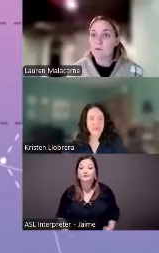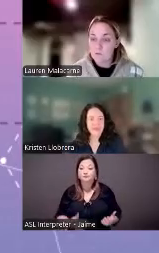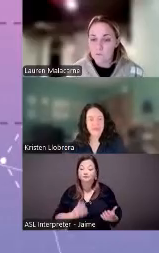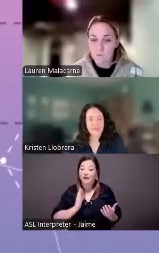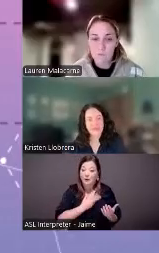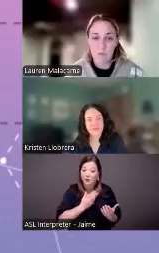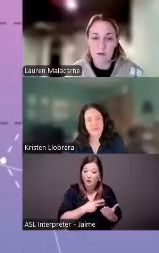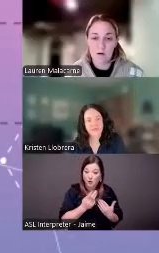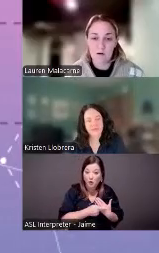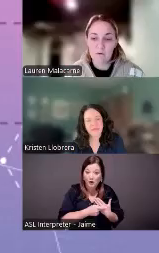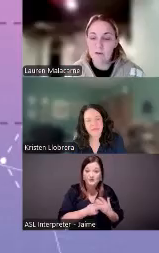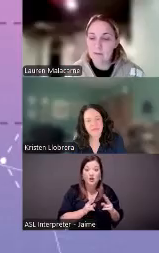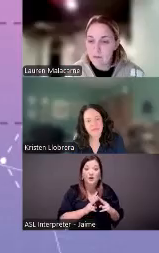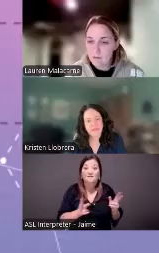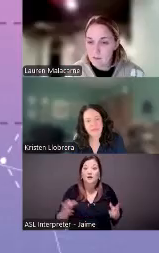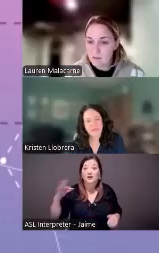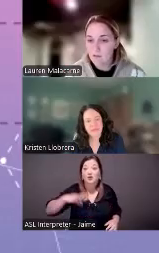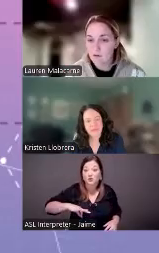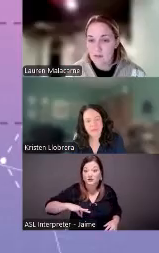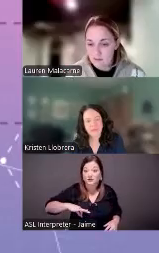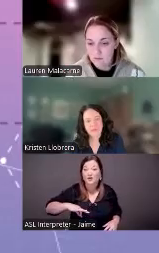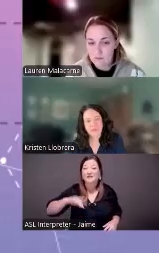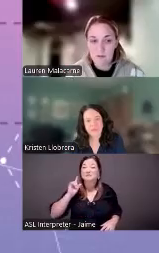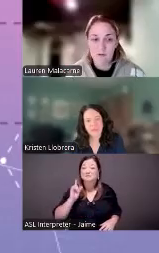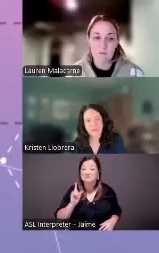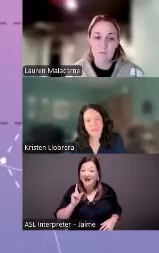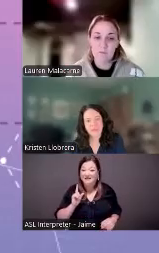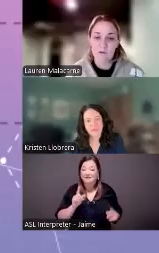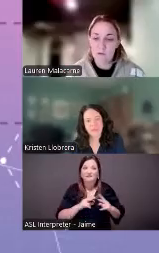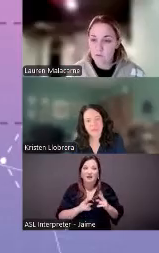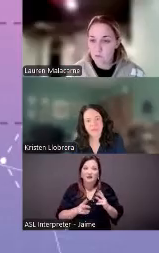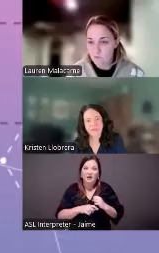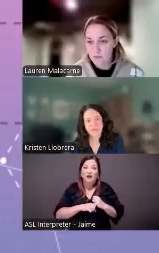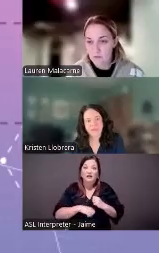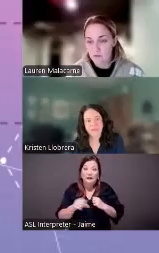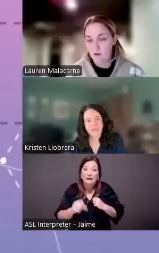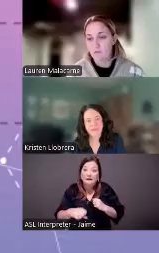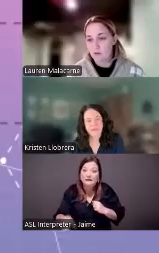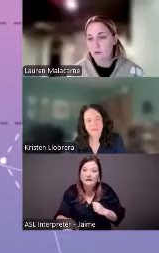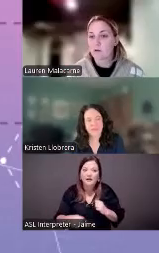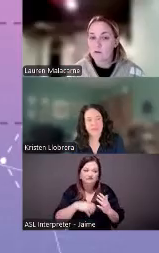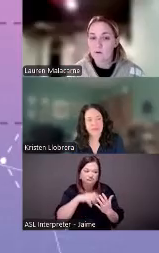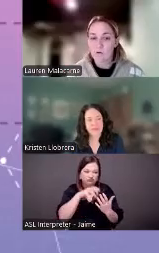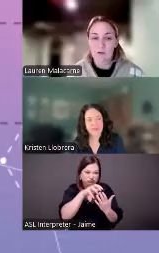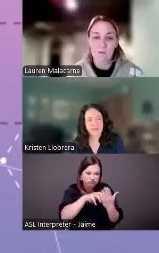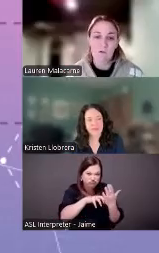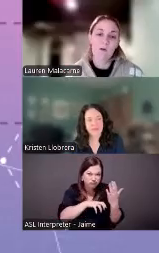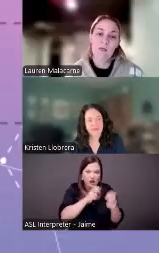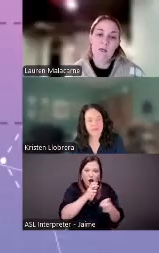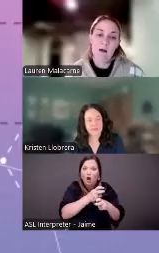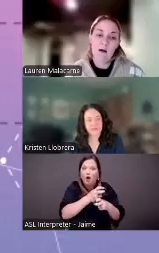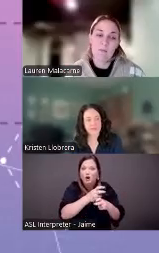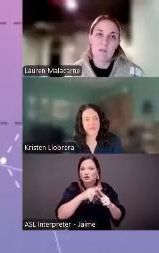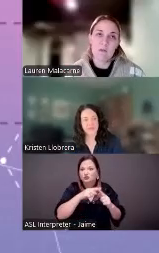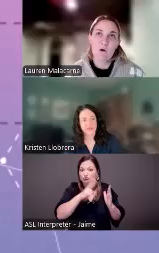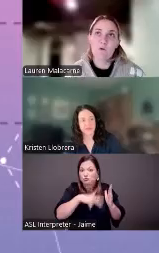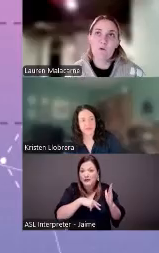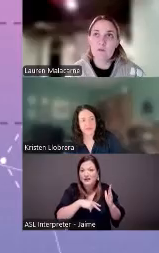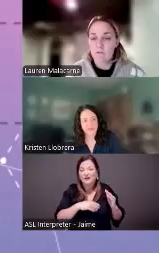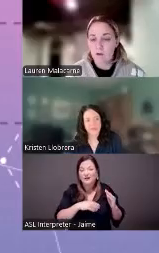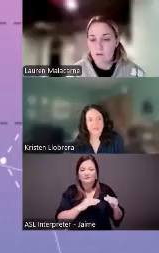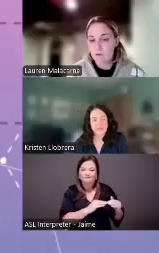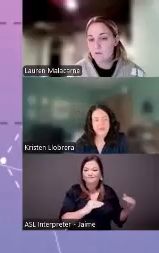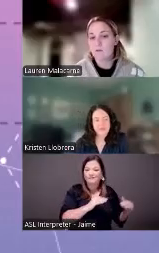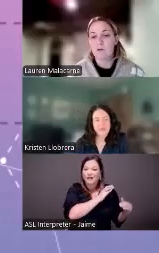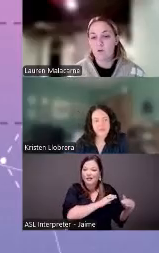incredibly useful, but are very lengthy and they're text heavy and they're difficult to read and they kind of read at the clinical level and don't